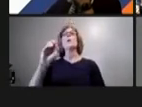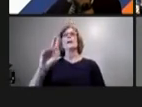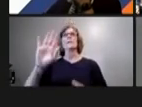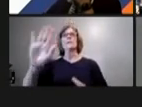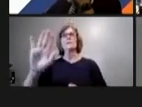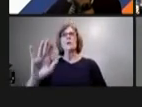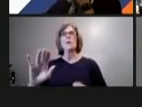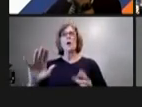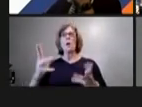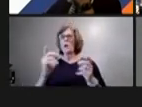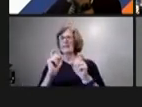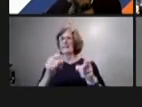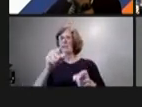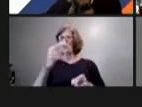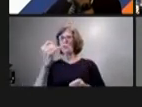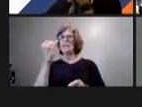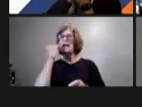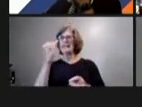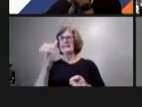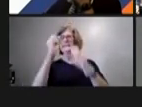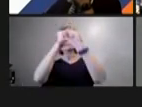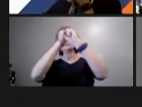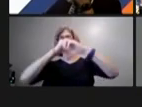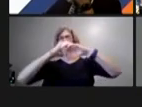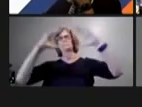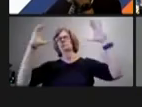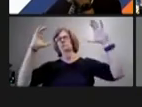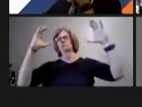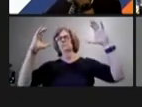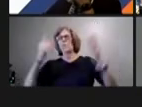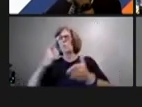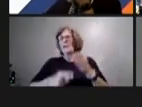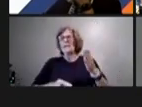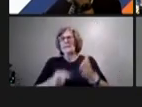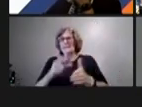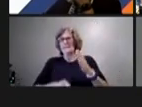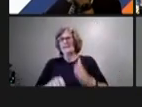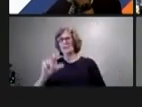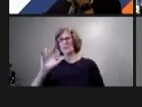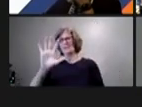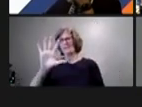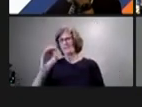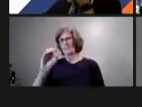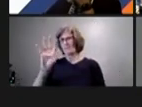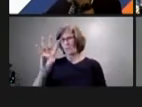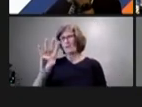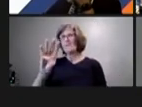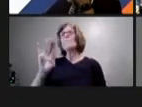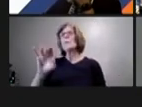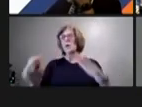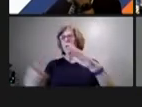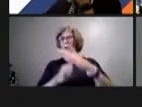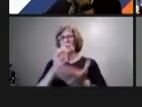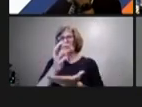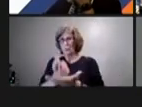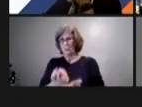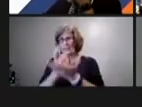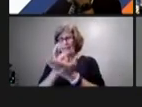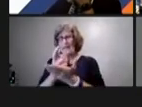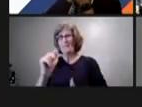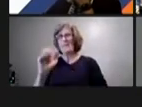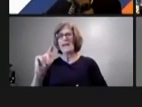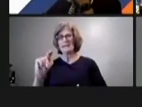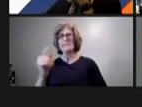have a context for what the laws are that 504 fits within. So 504, the Rehabilitation Act of 1973,